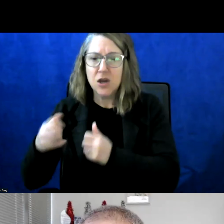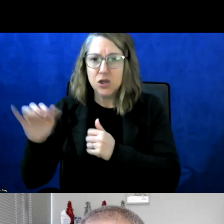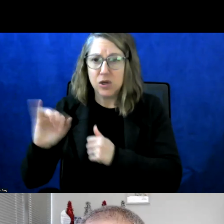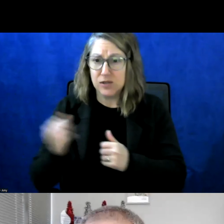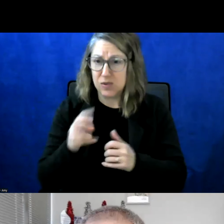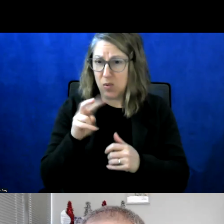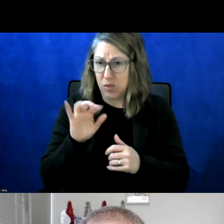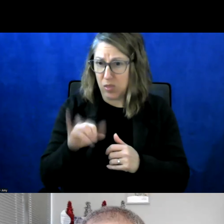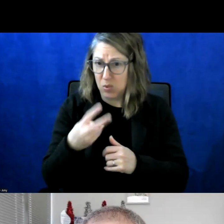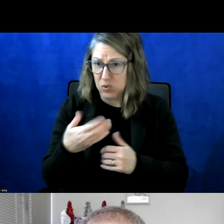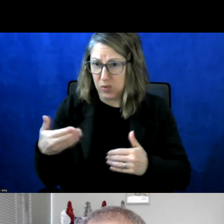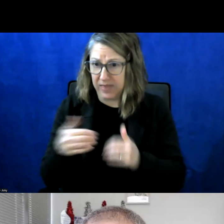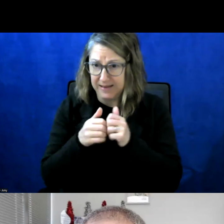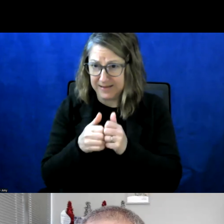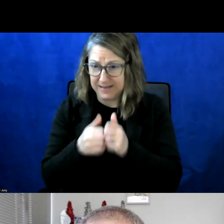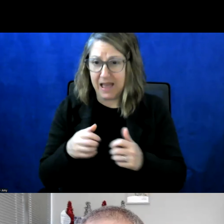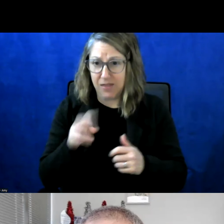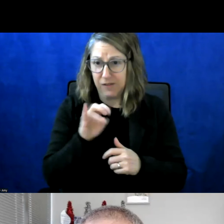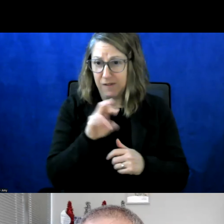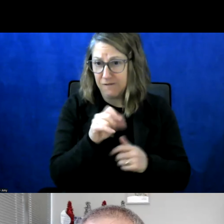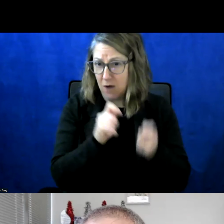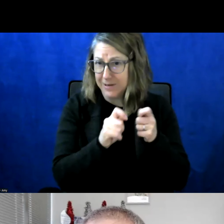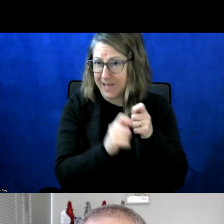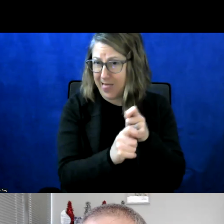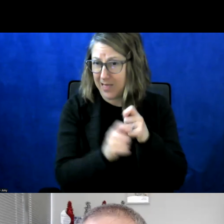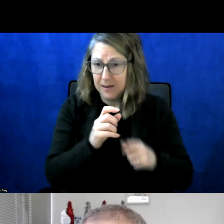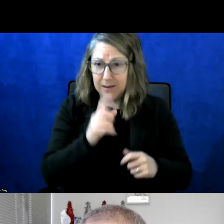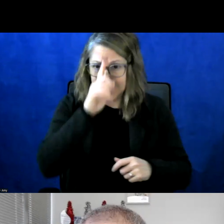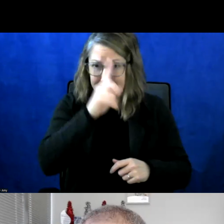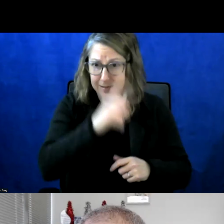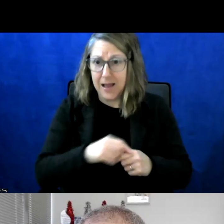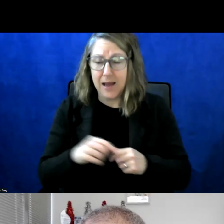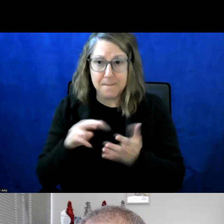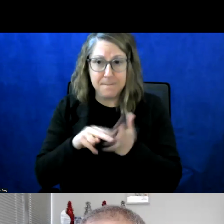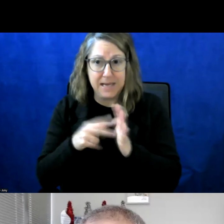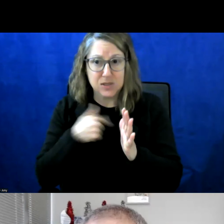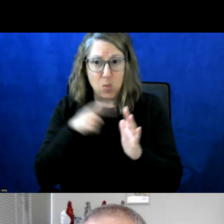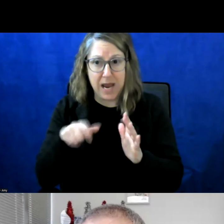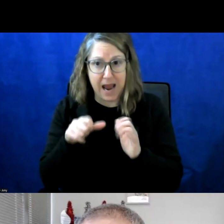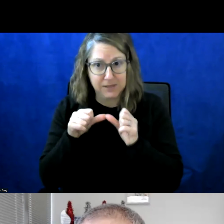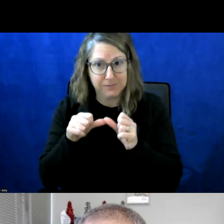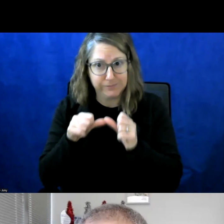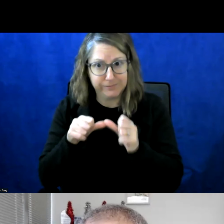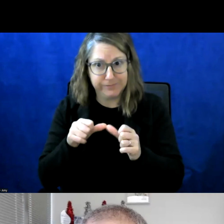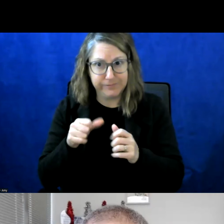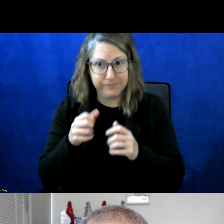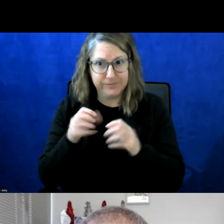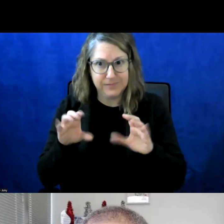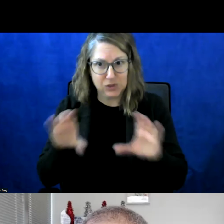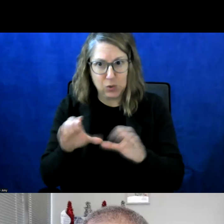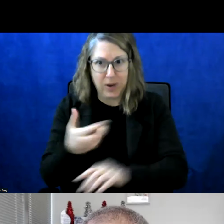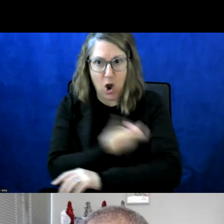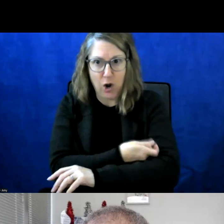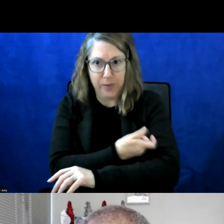and the vaccine and the virus getting smarter, means that we have to stay up to date with our boosters. And